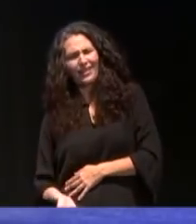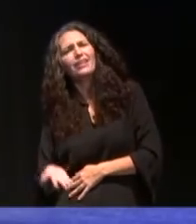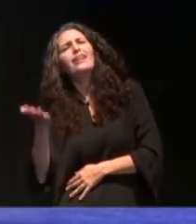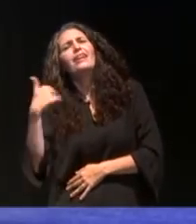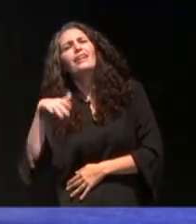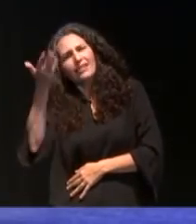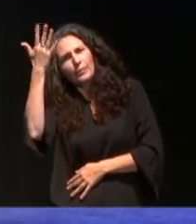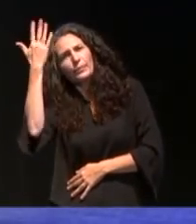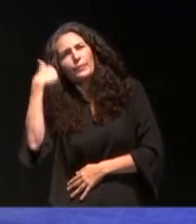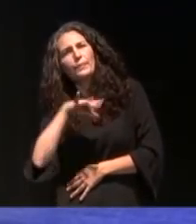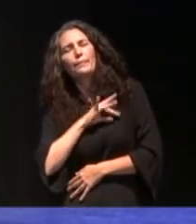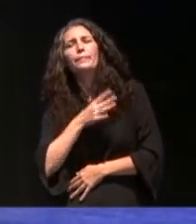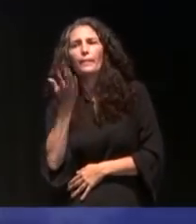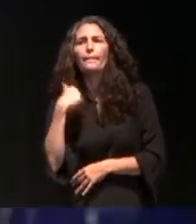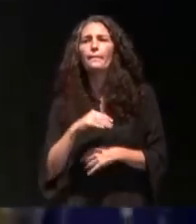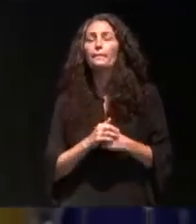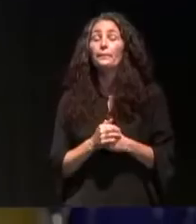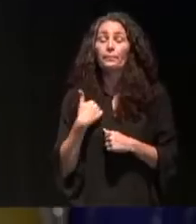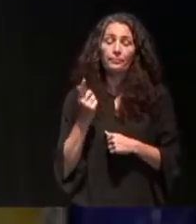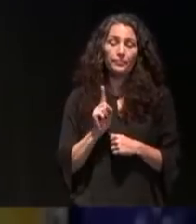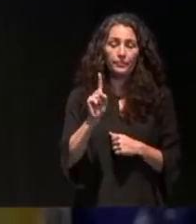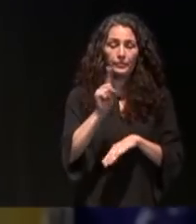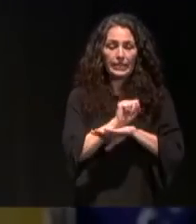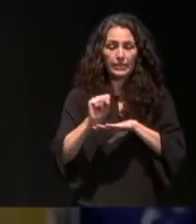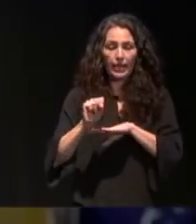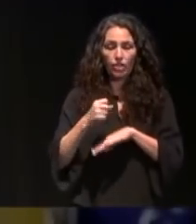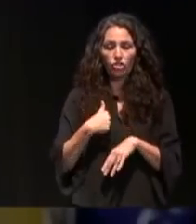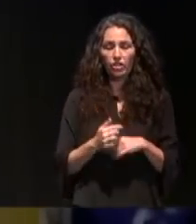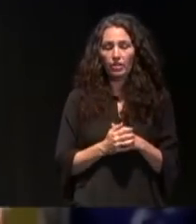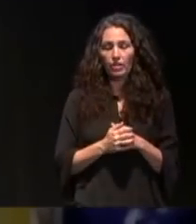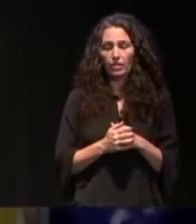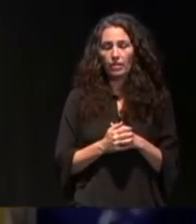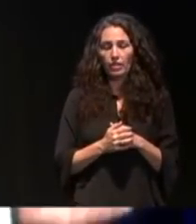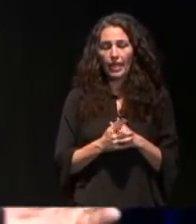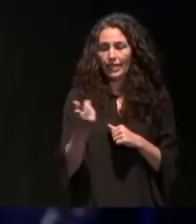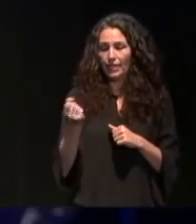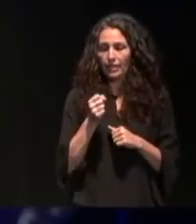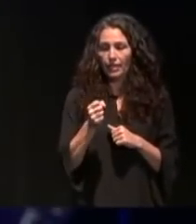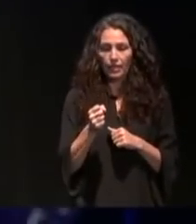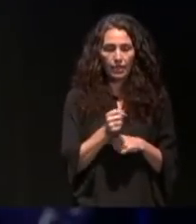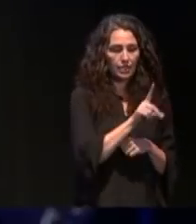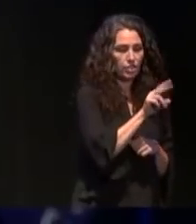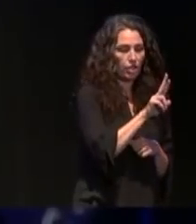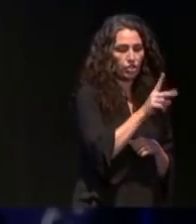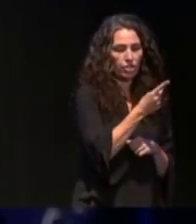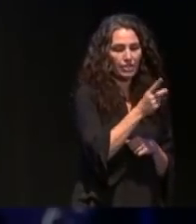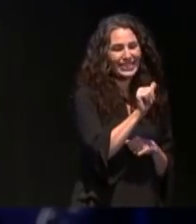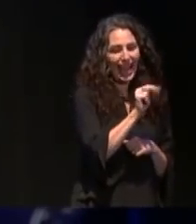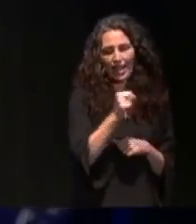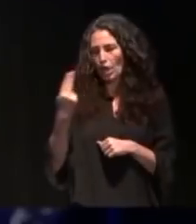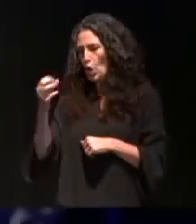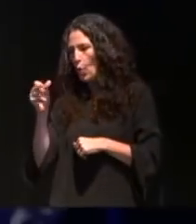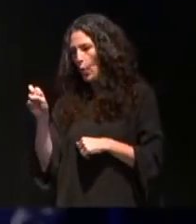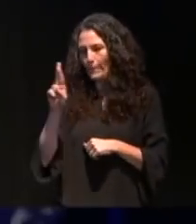waved me, "Come on up, come up here, come up here." And so I came up to the stage, and he put me between Dr. Dan and Homer,